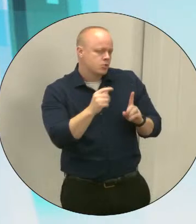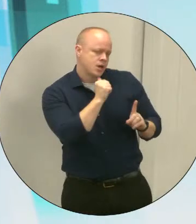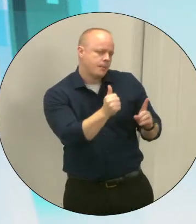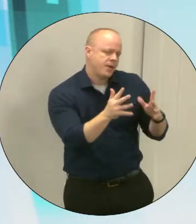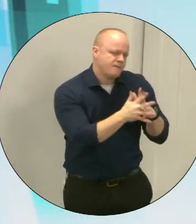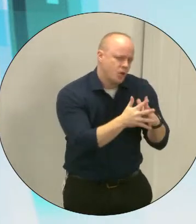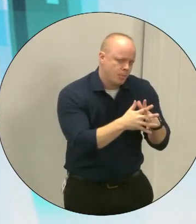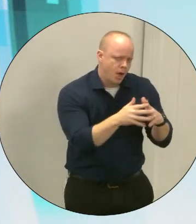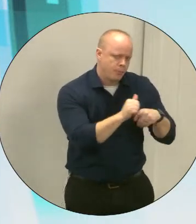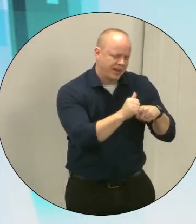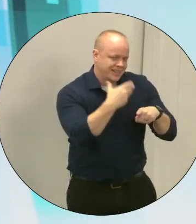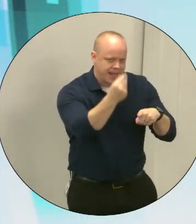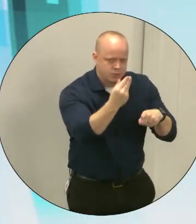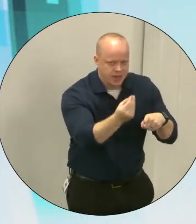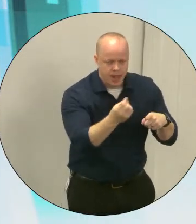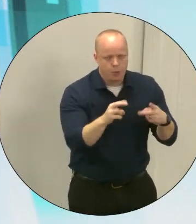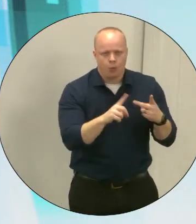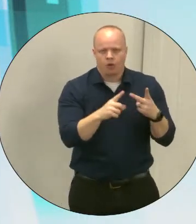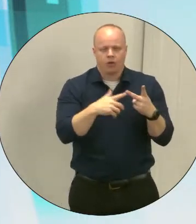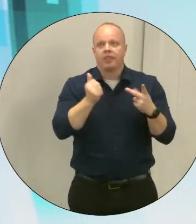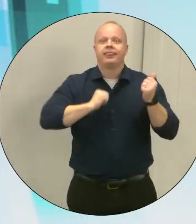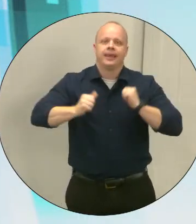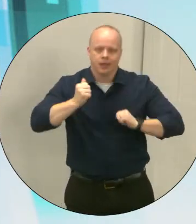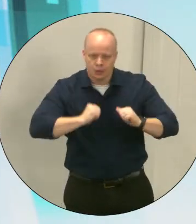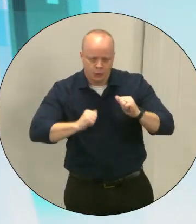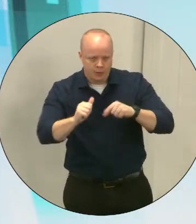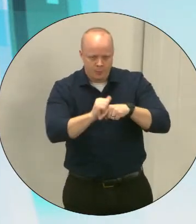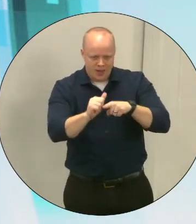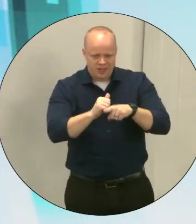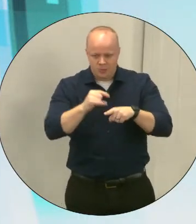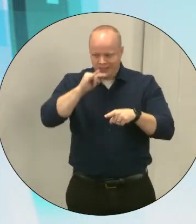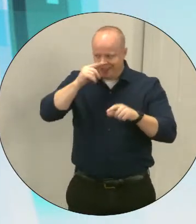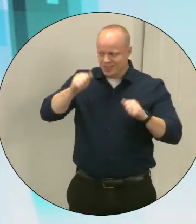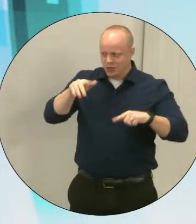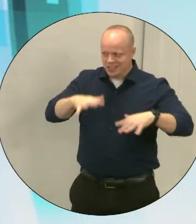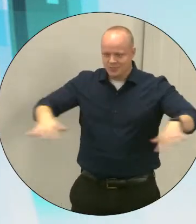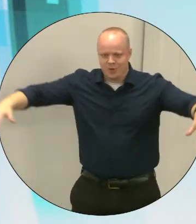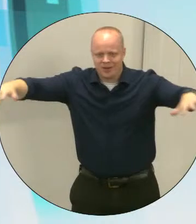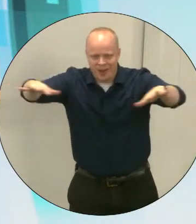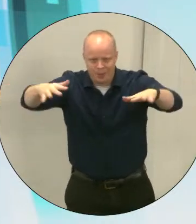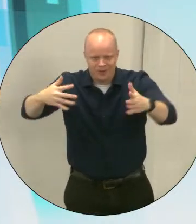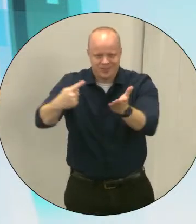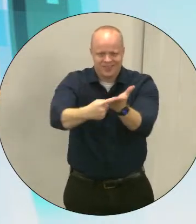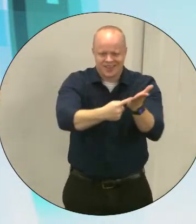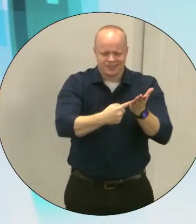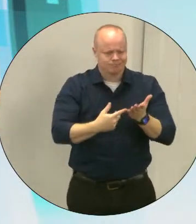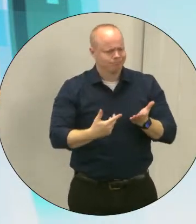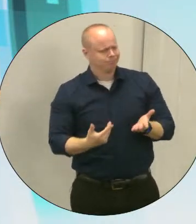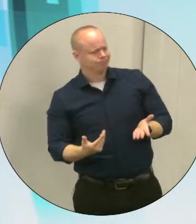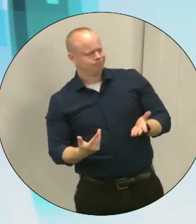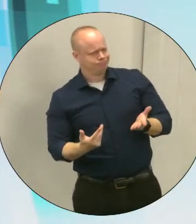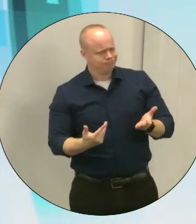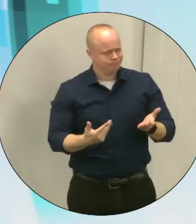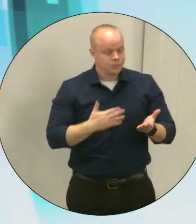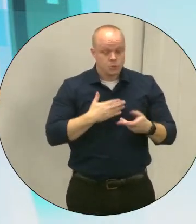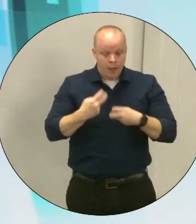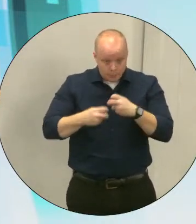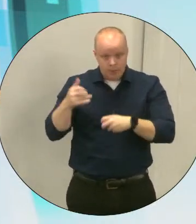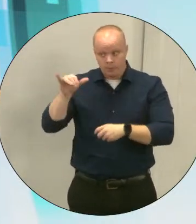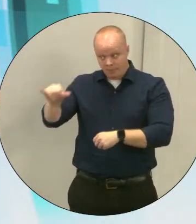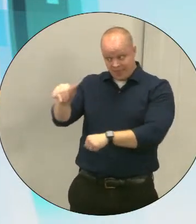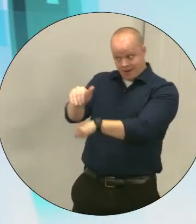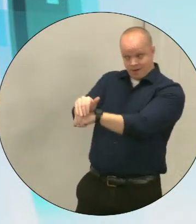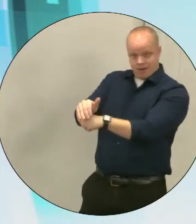practice outside or theater practice where kids could spread around a theater and talk. So my problem that night